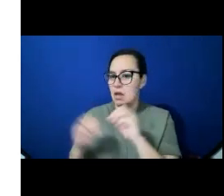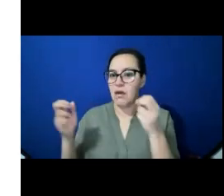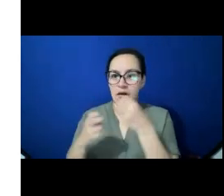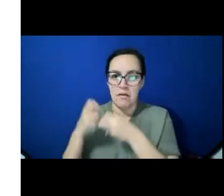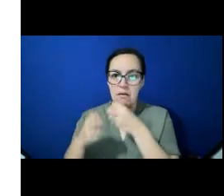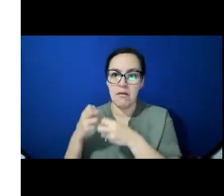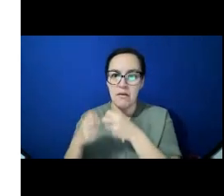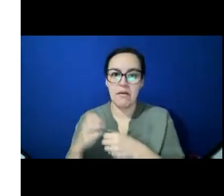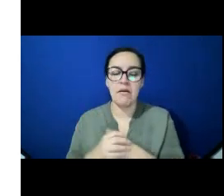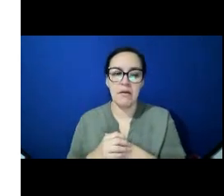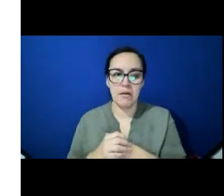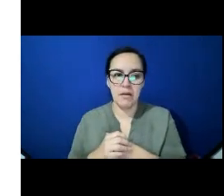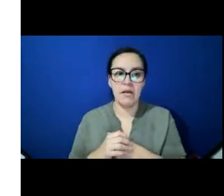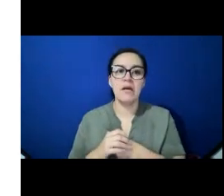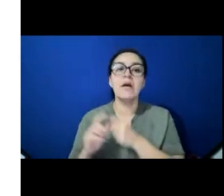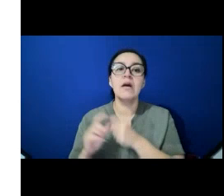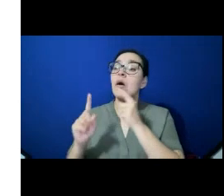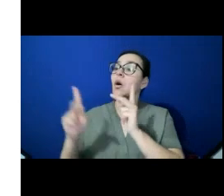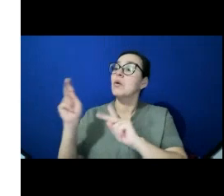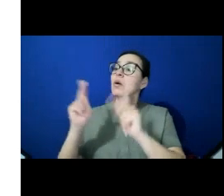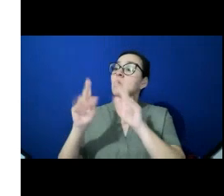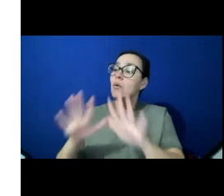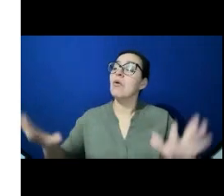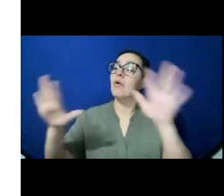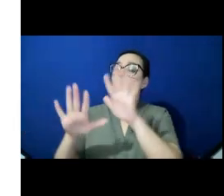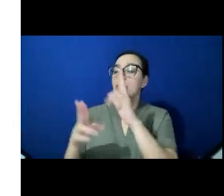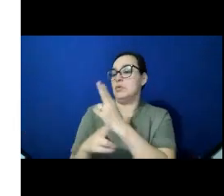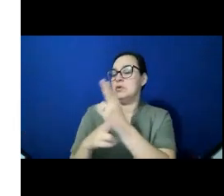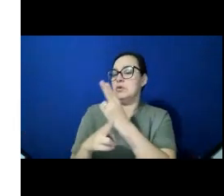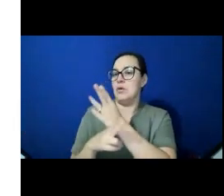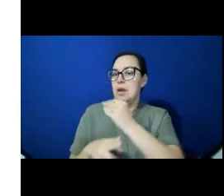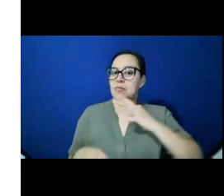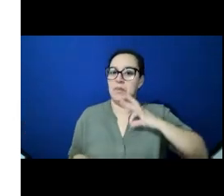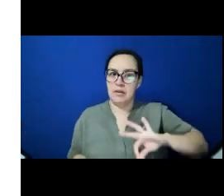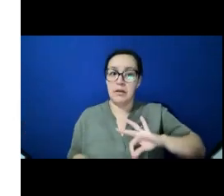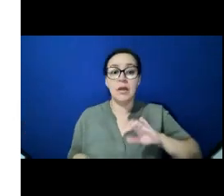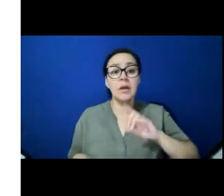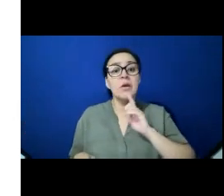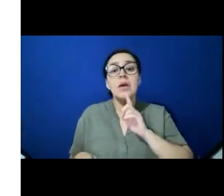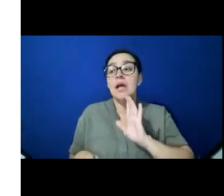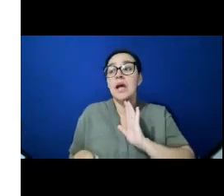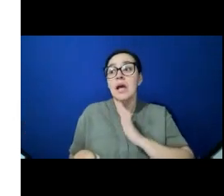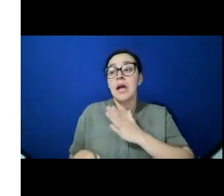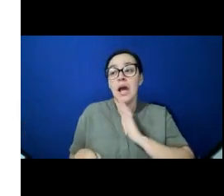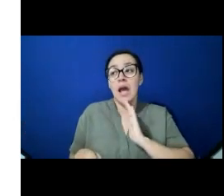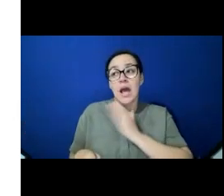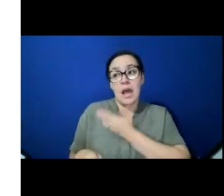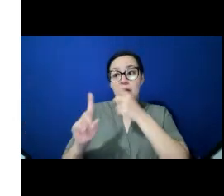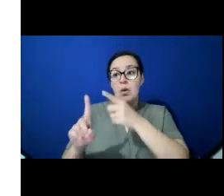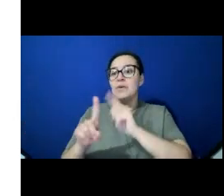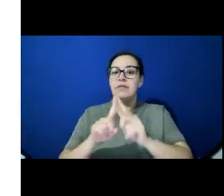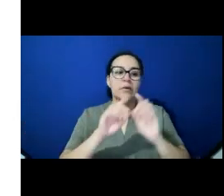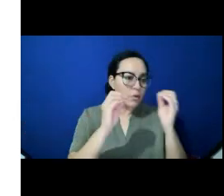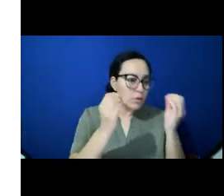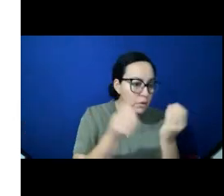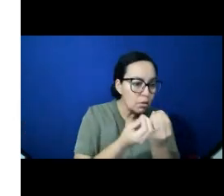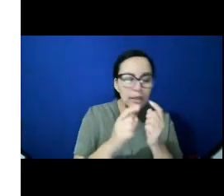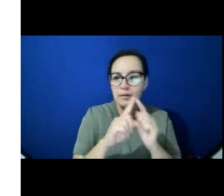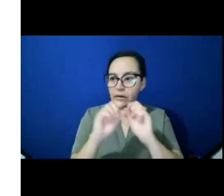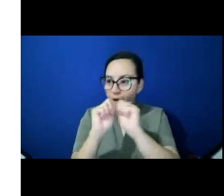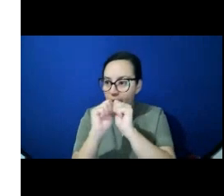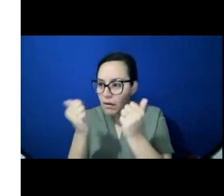presentation. So we're uso. here to make this Y easy pues que es nuestro for the interés que la mayor agency. cantidad de And agencias y our entidades y organizaciones effort and cuenten con interest este is